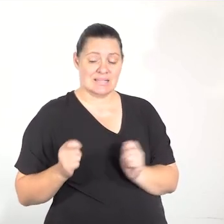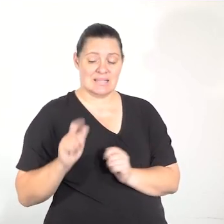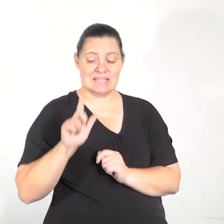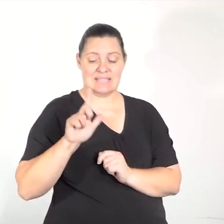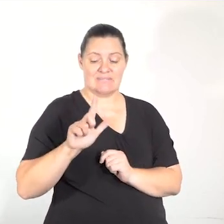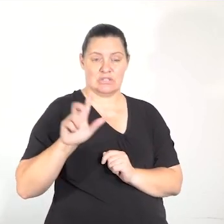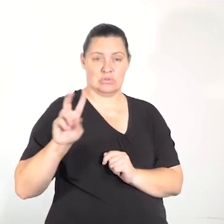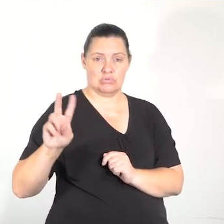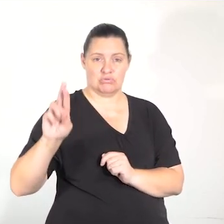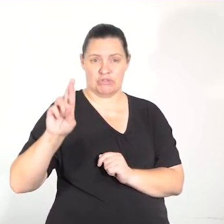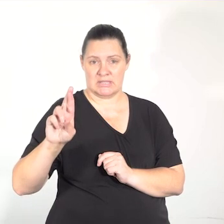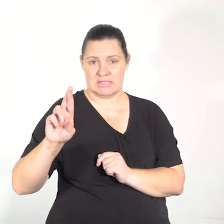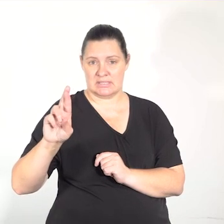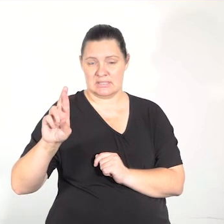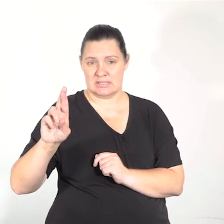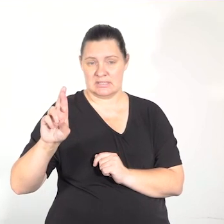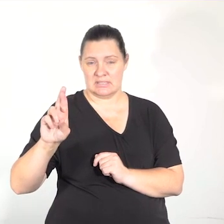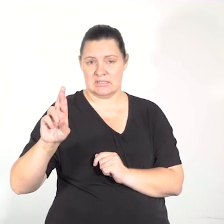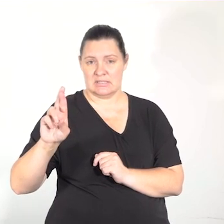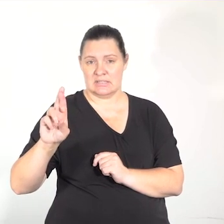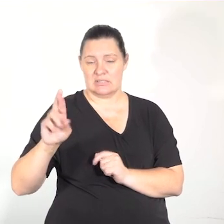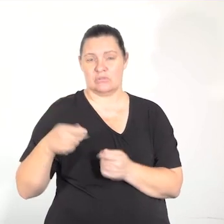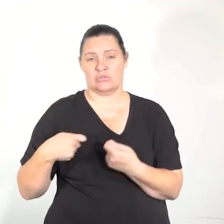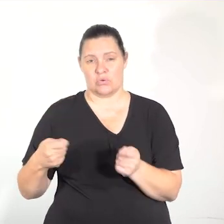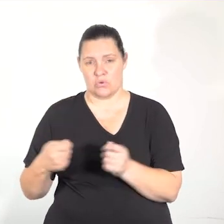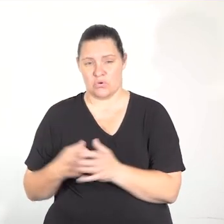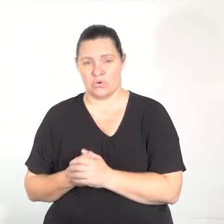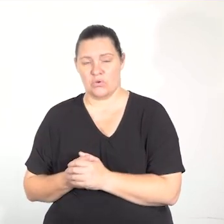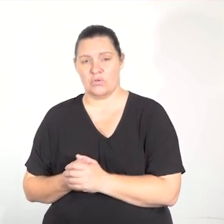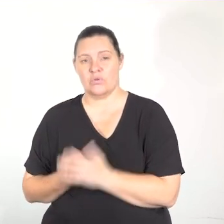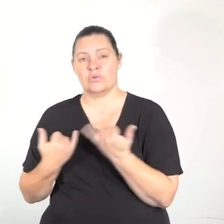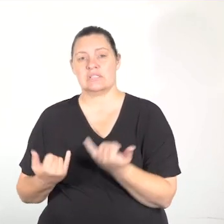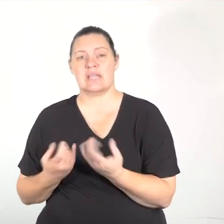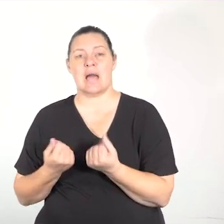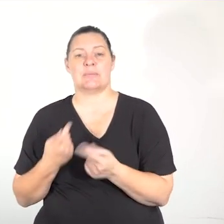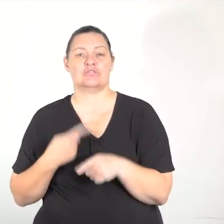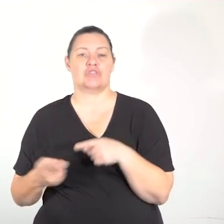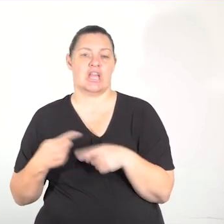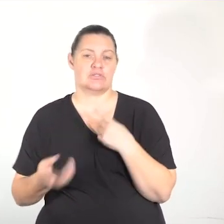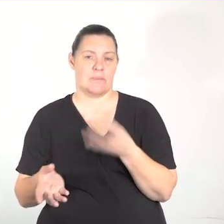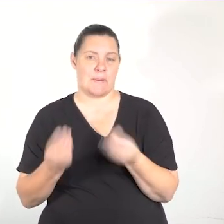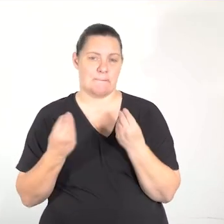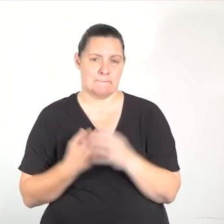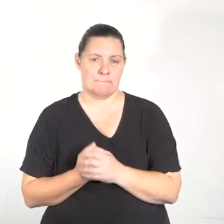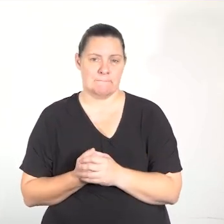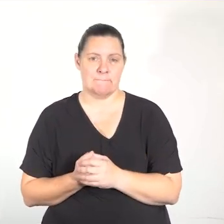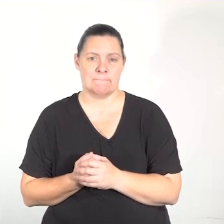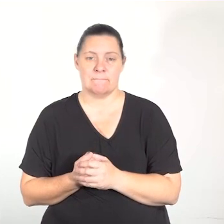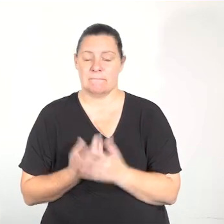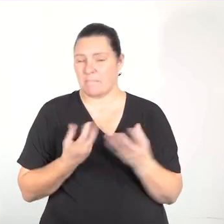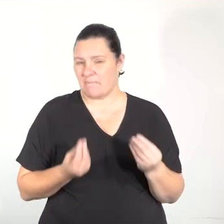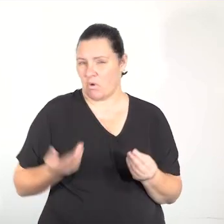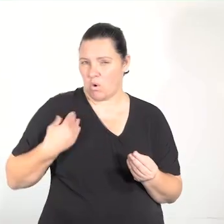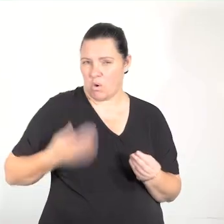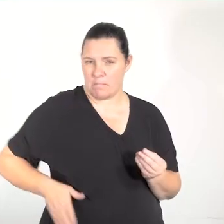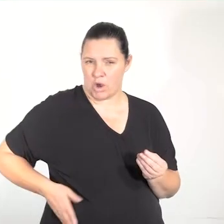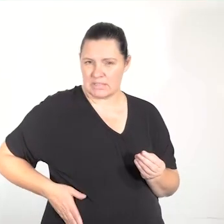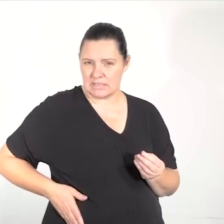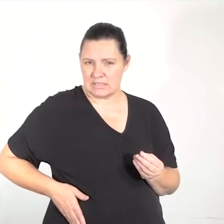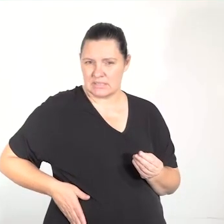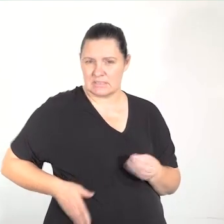rand each and 2 box juices that cost 21 rand each. After paying for everything, he must